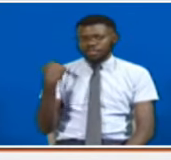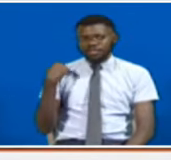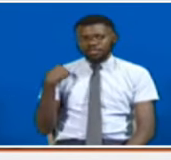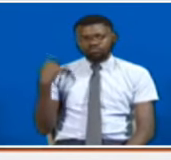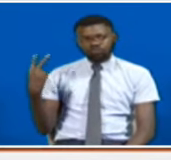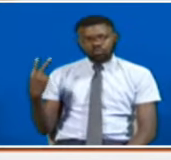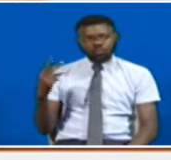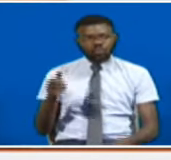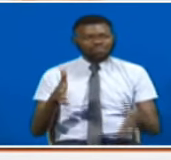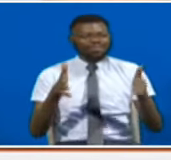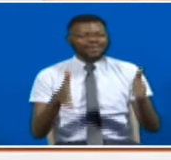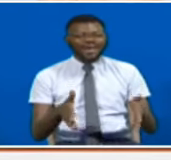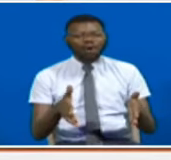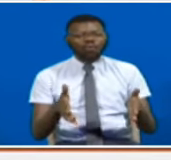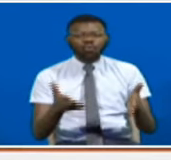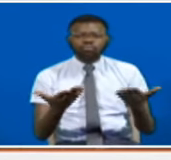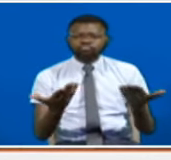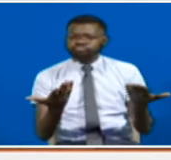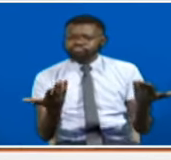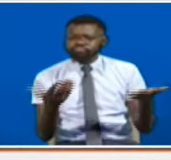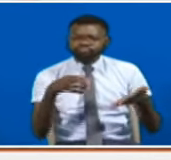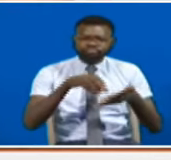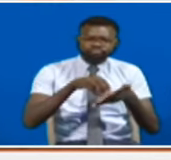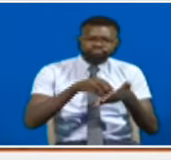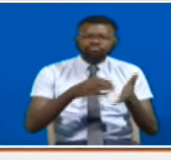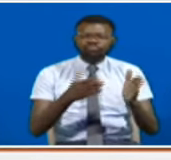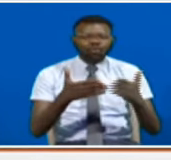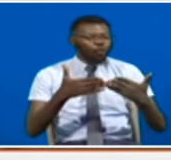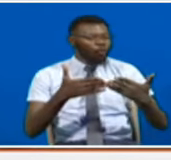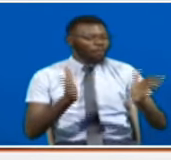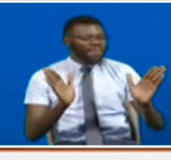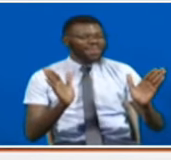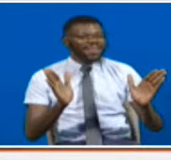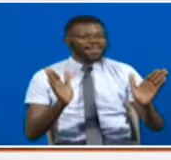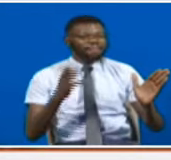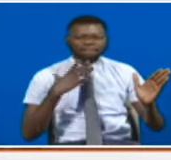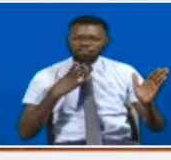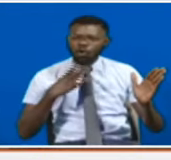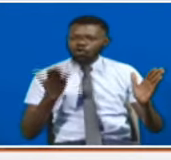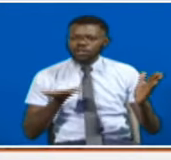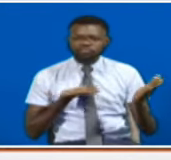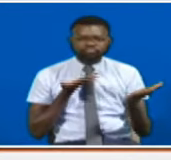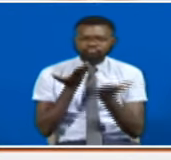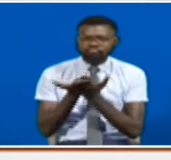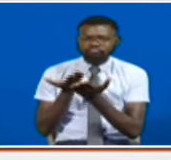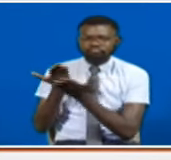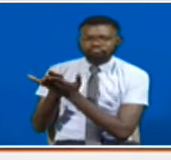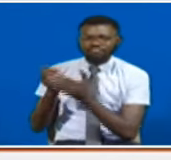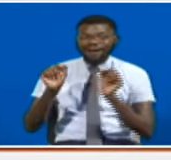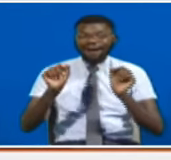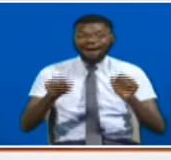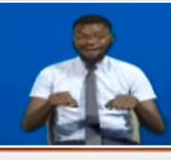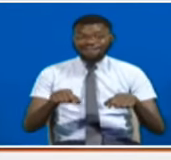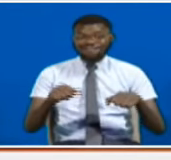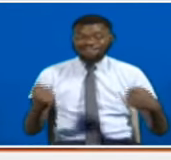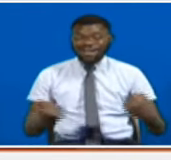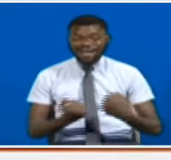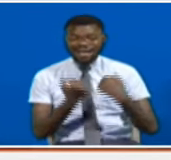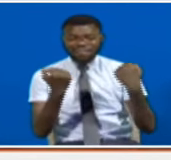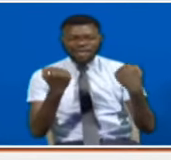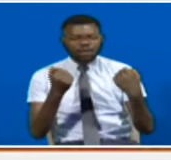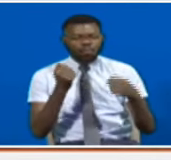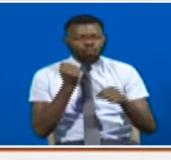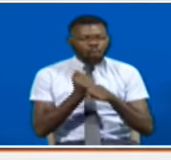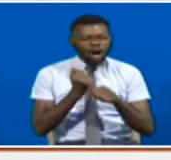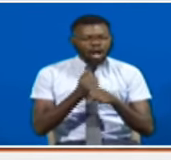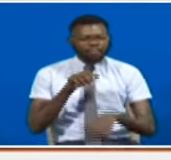is that now that space has been opened up and expanded, mm-hmm. that if you have a course in medical-related field,